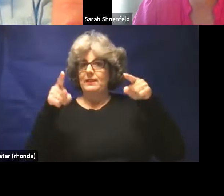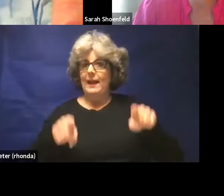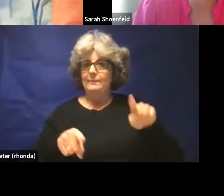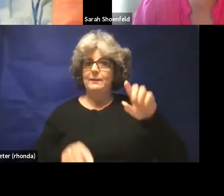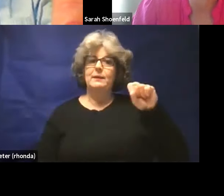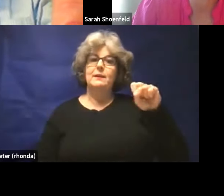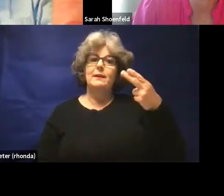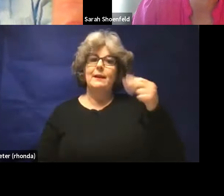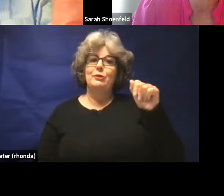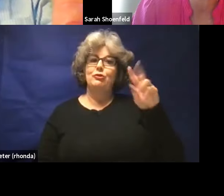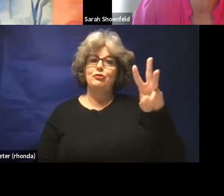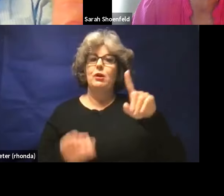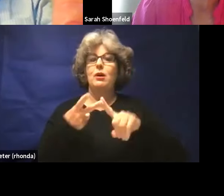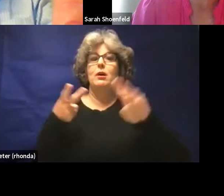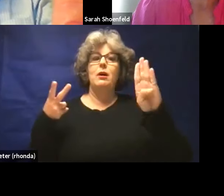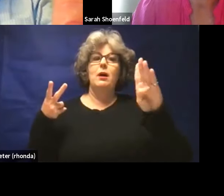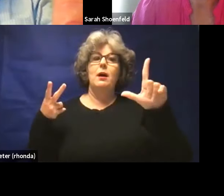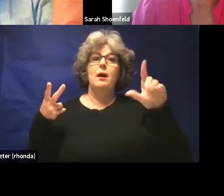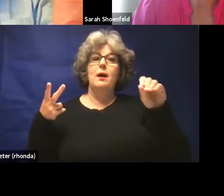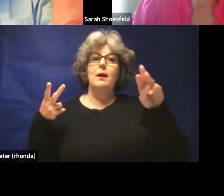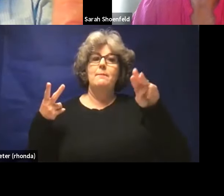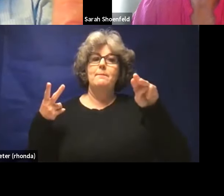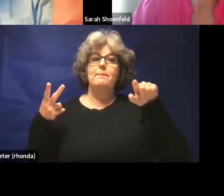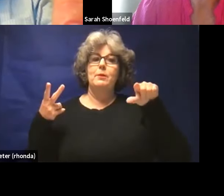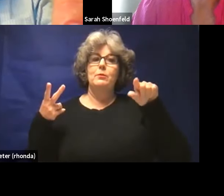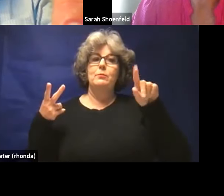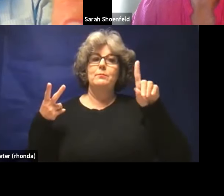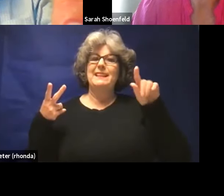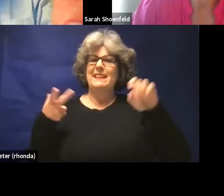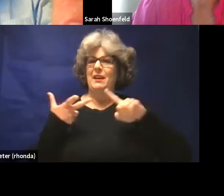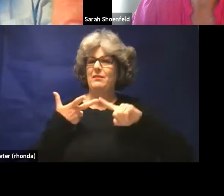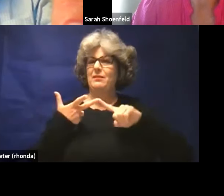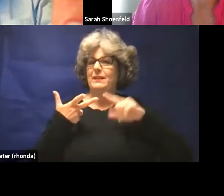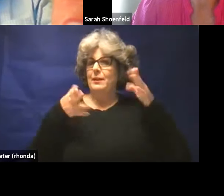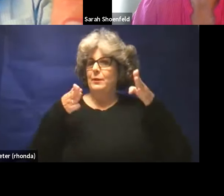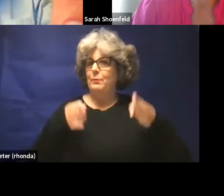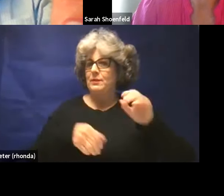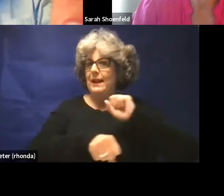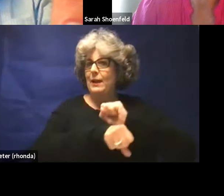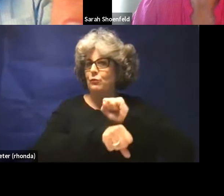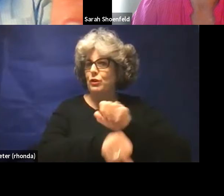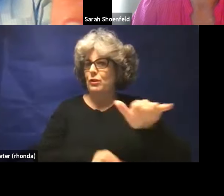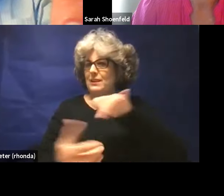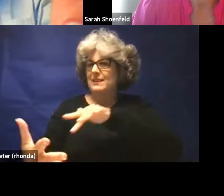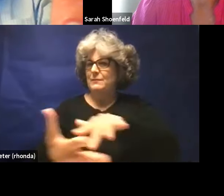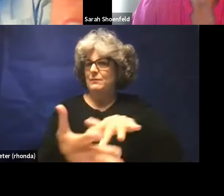Shaw and LaDroit Park in Bloomingdale. And I believe there's somebody else that is working on a similar